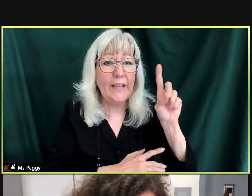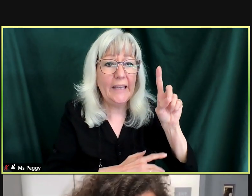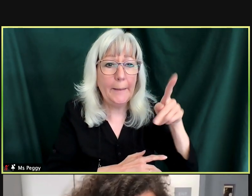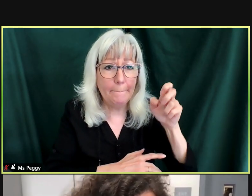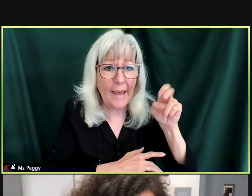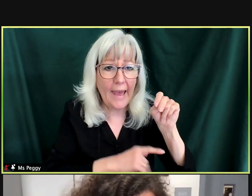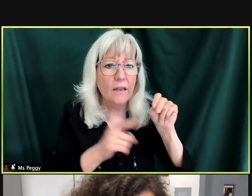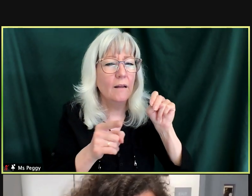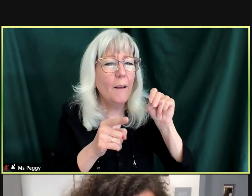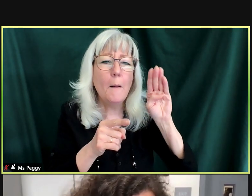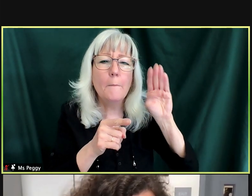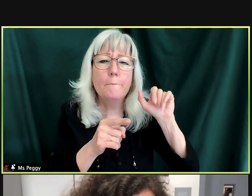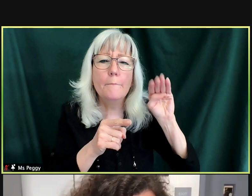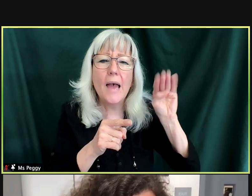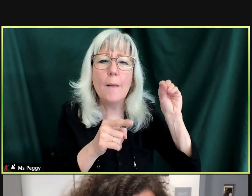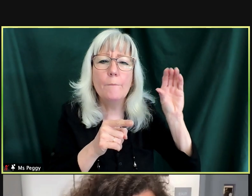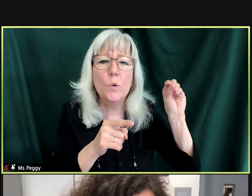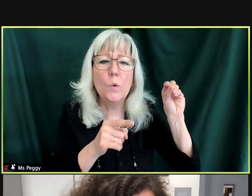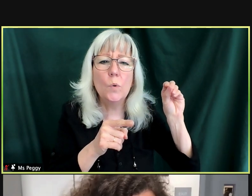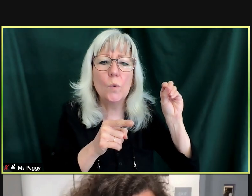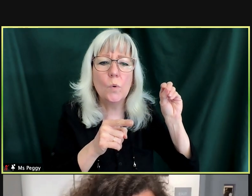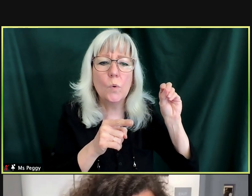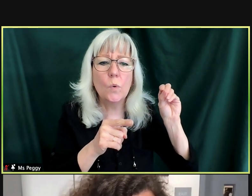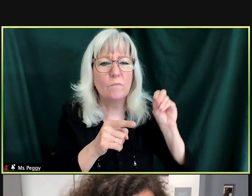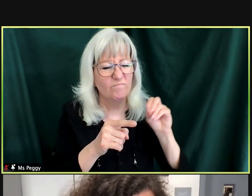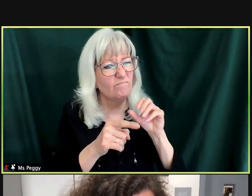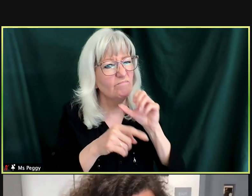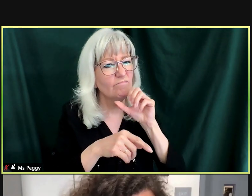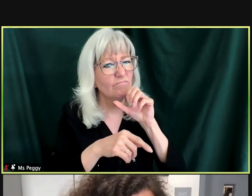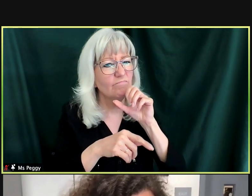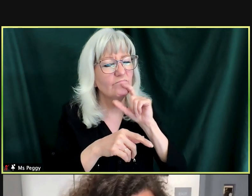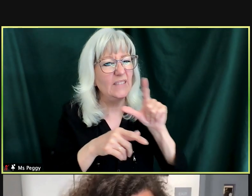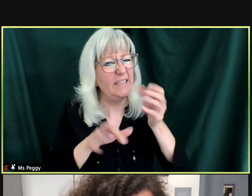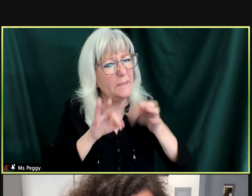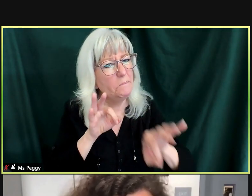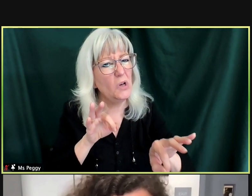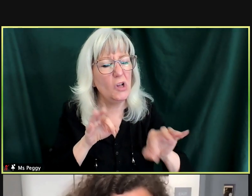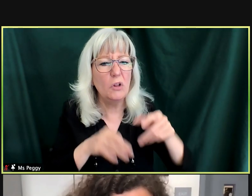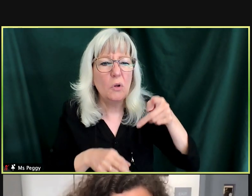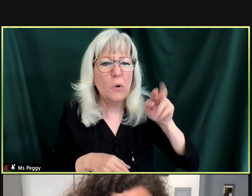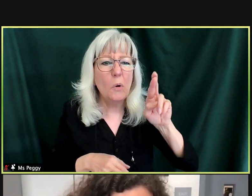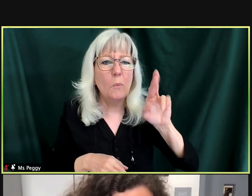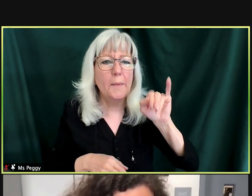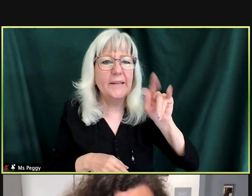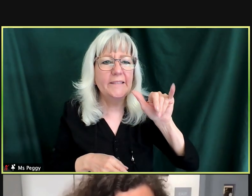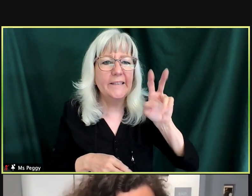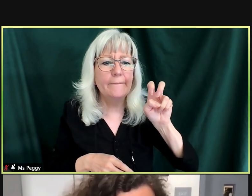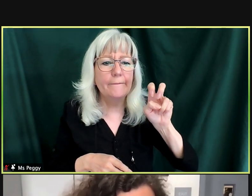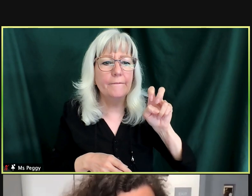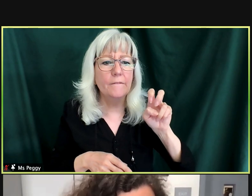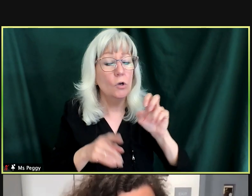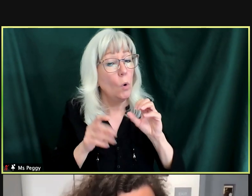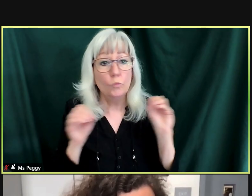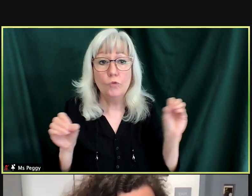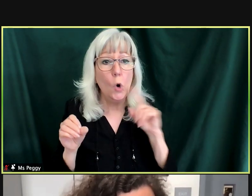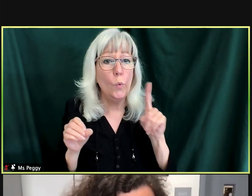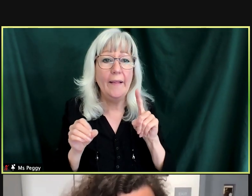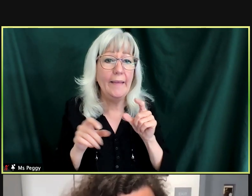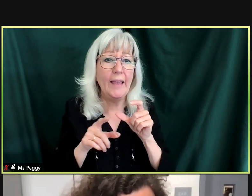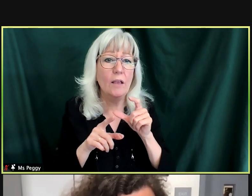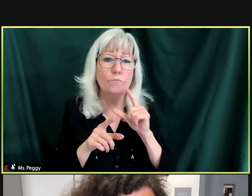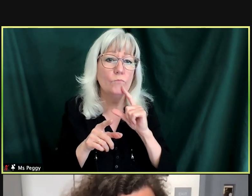pen. It's very primitive compared to what we have. It doesn't have an inkwell, it's just a